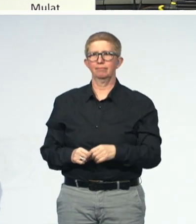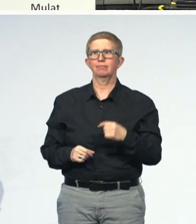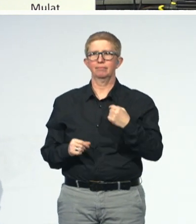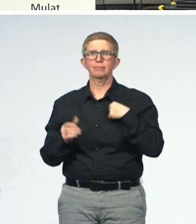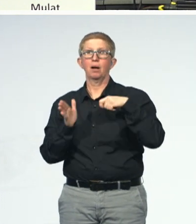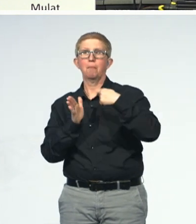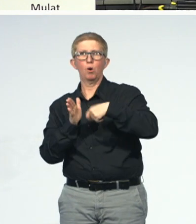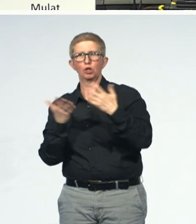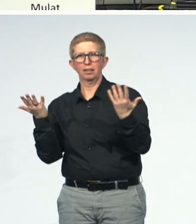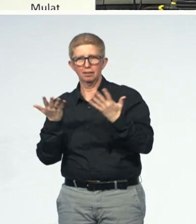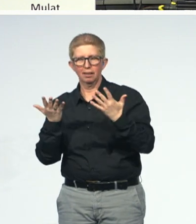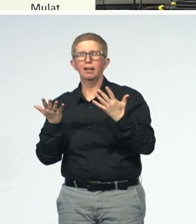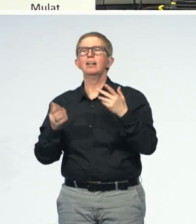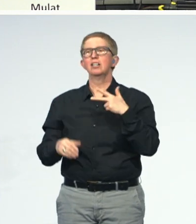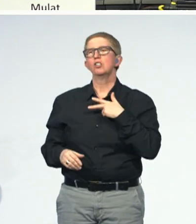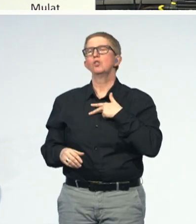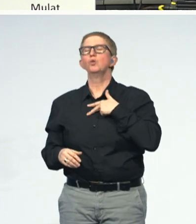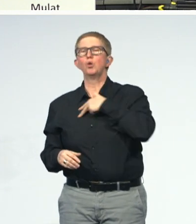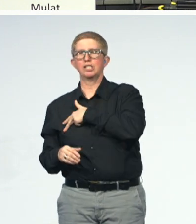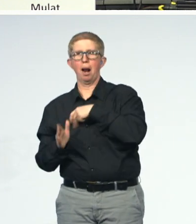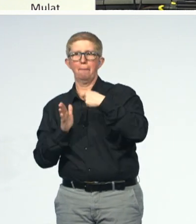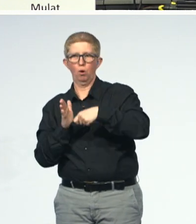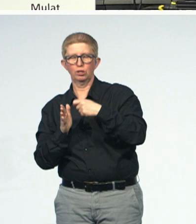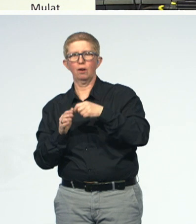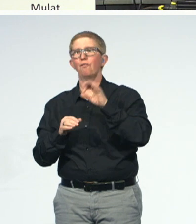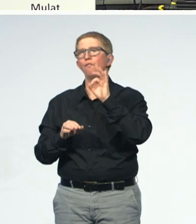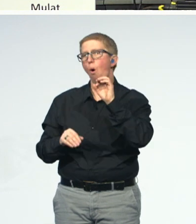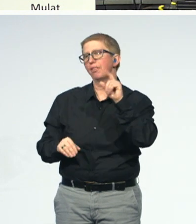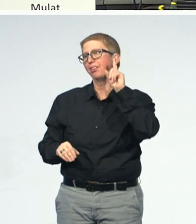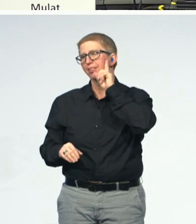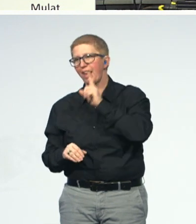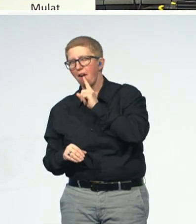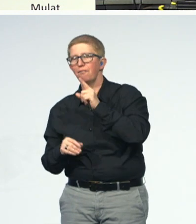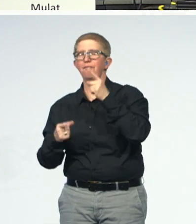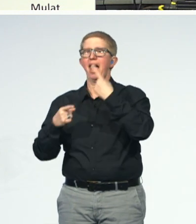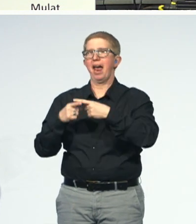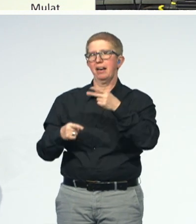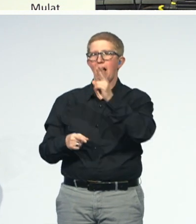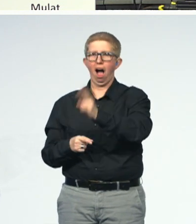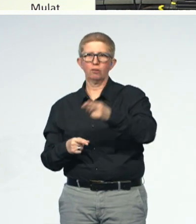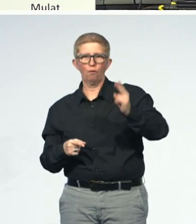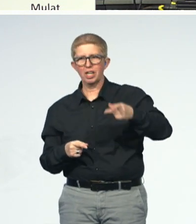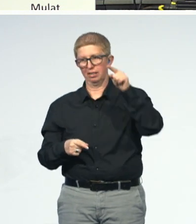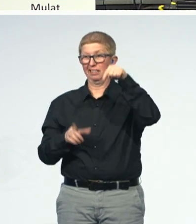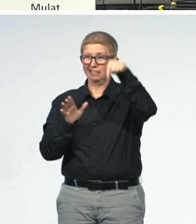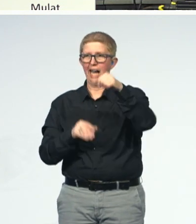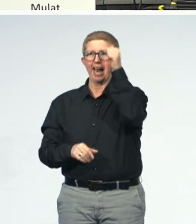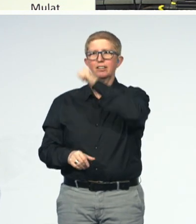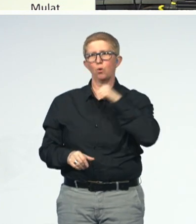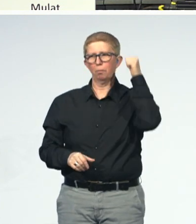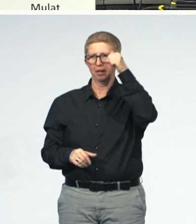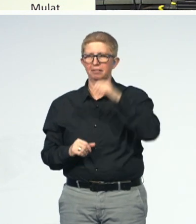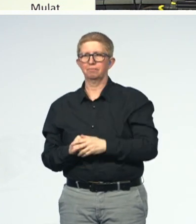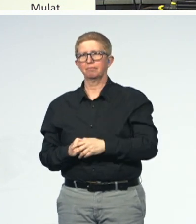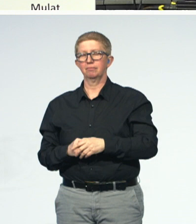Hearing in Ethiopia. The project is a kind of joint program of